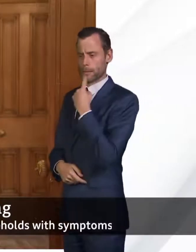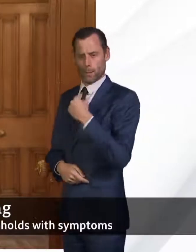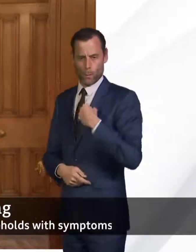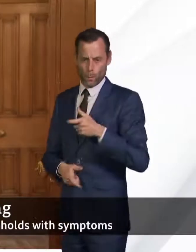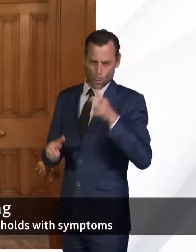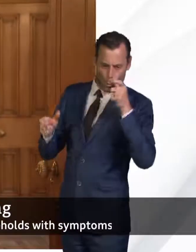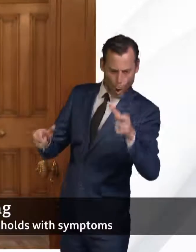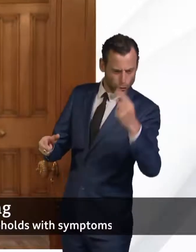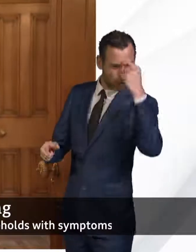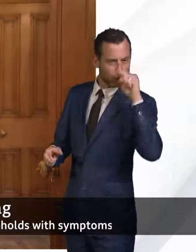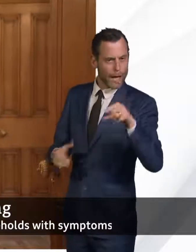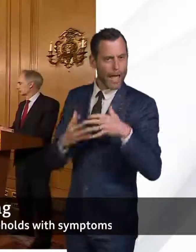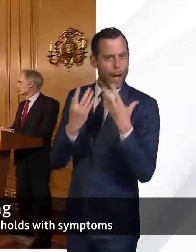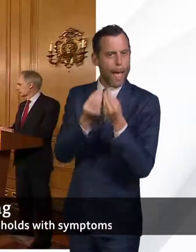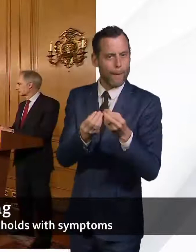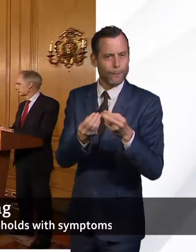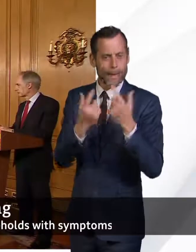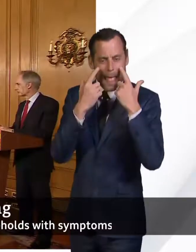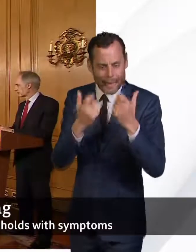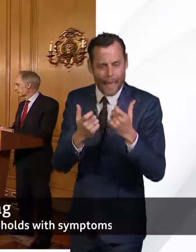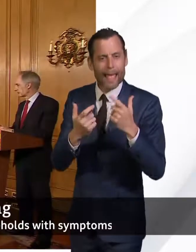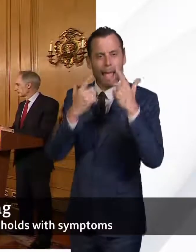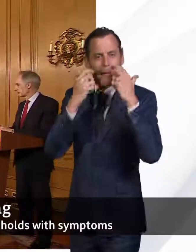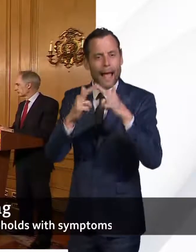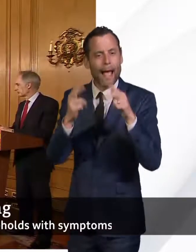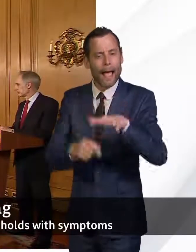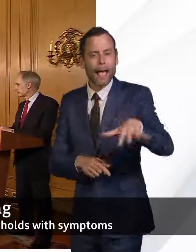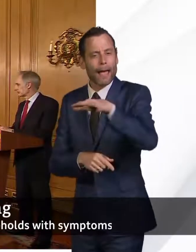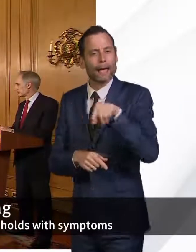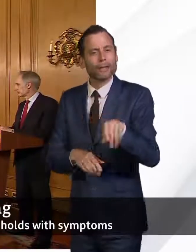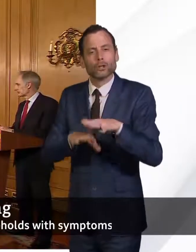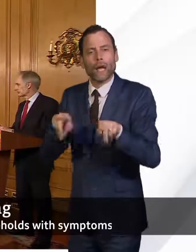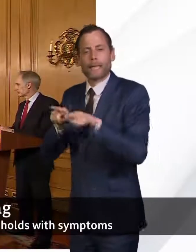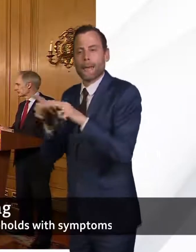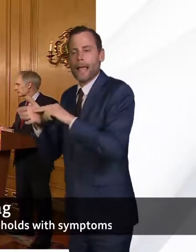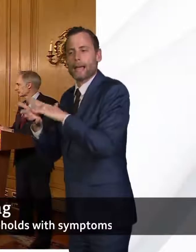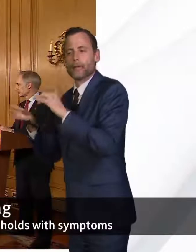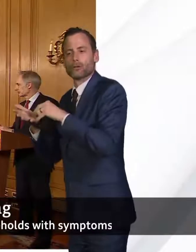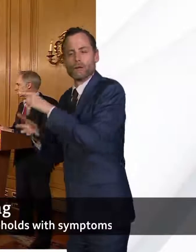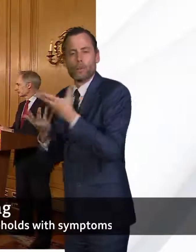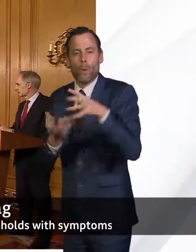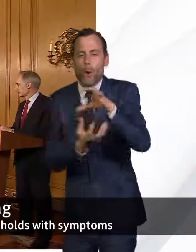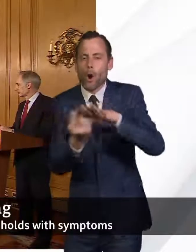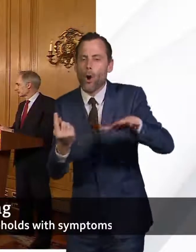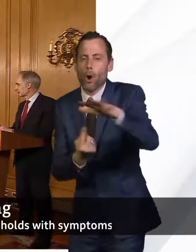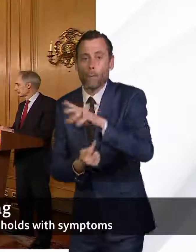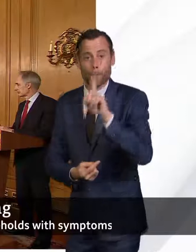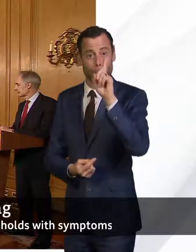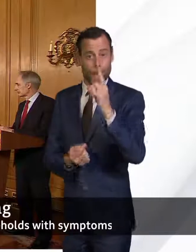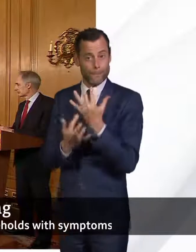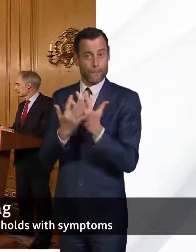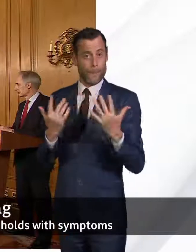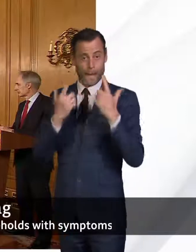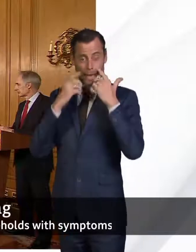private providers here. It's not like the NHS, and that's a fair point that you have often made. But given that the number of deaths in care homes continues to go up